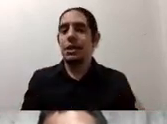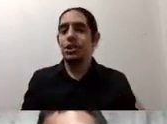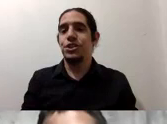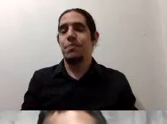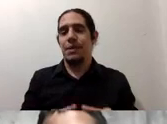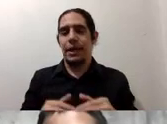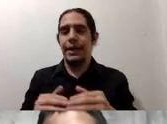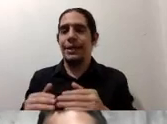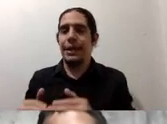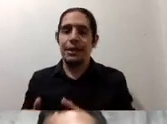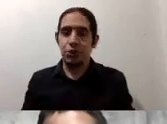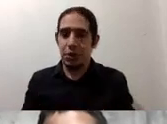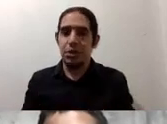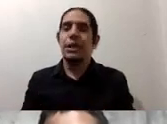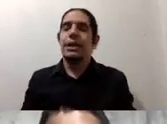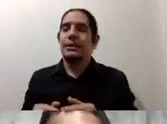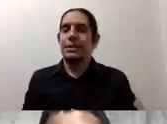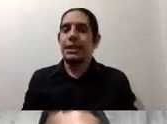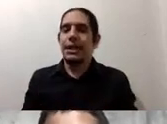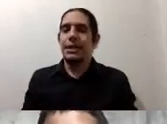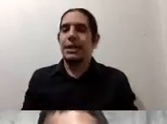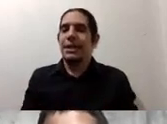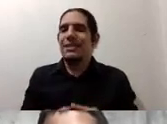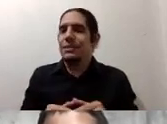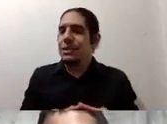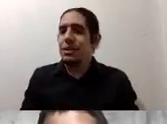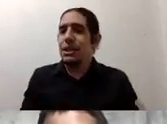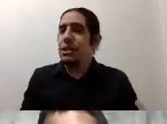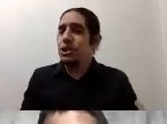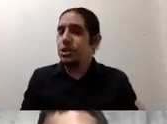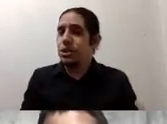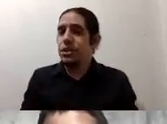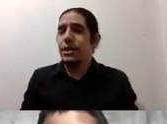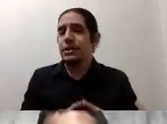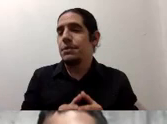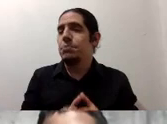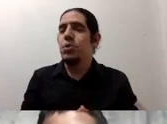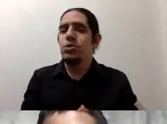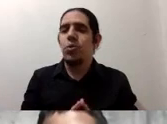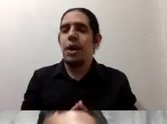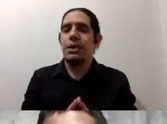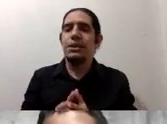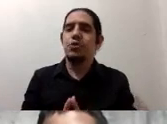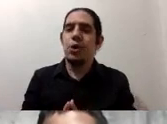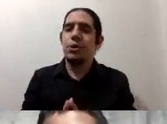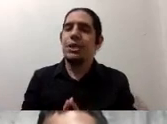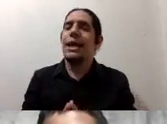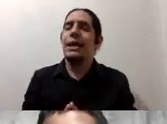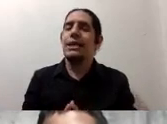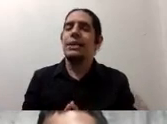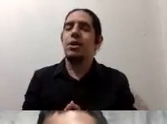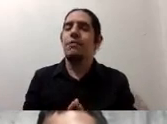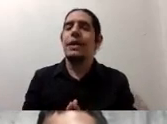standard English, and Kerswell state that standard English is considered as the most widely